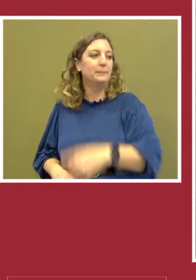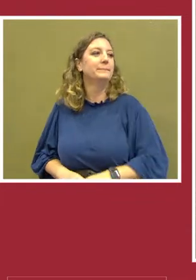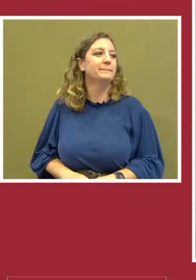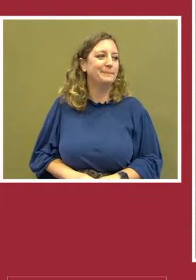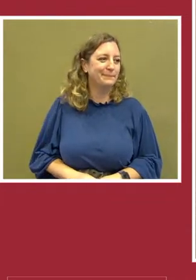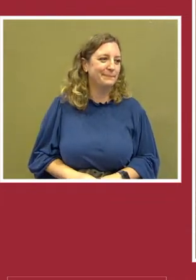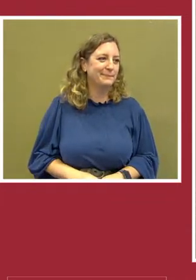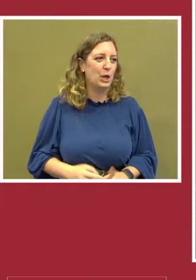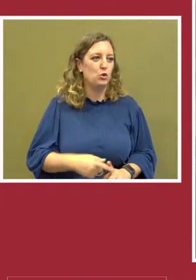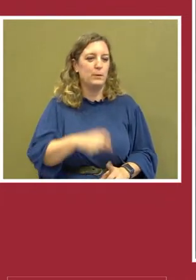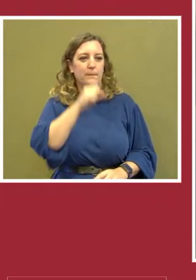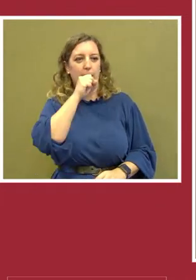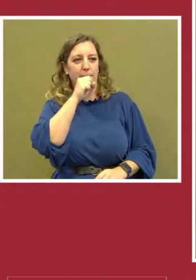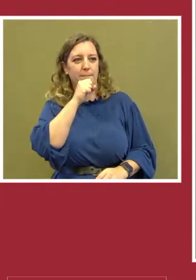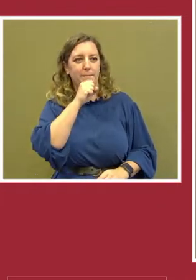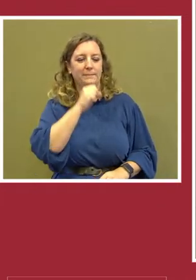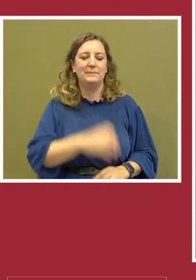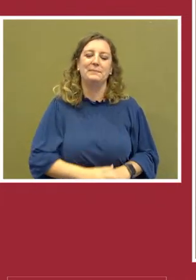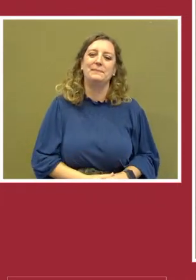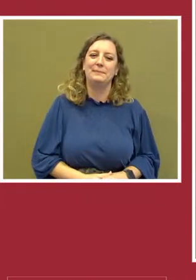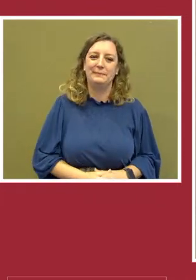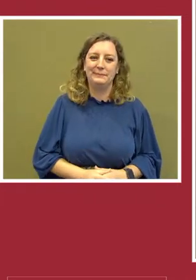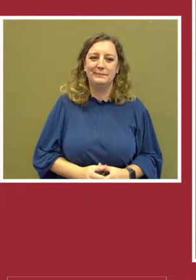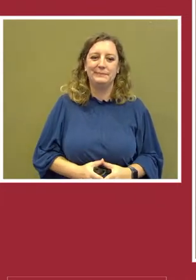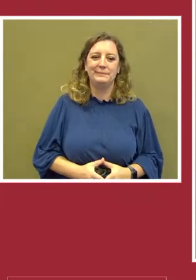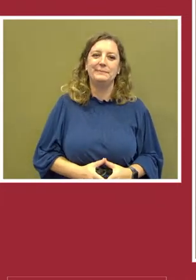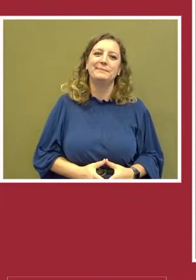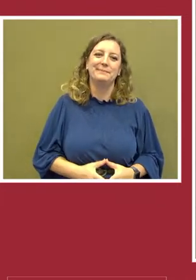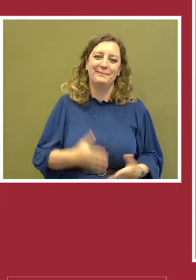Oh, come on up. We want to hear from you.